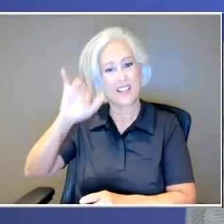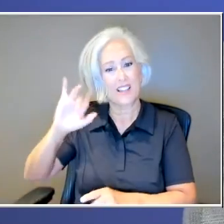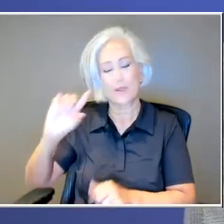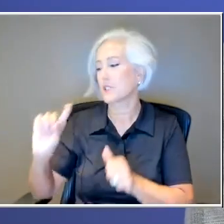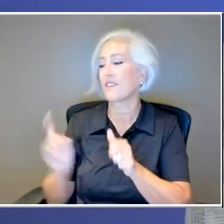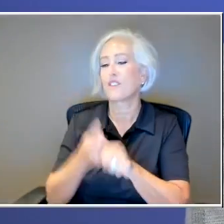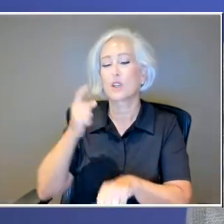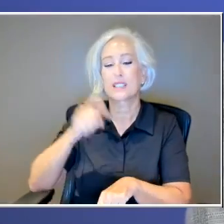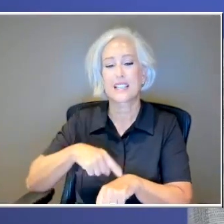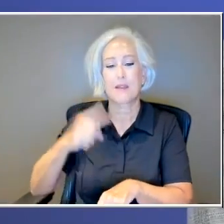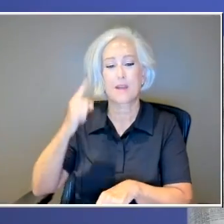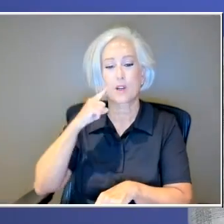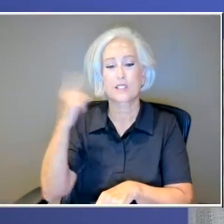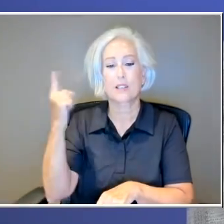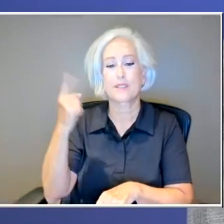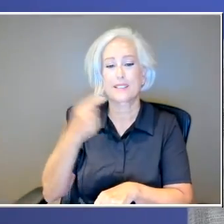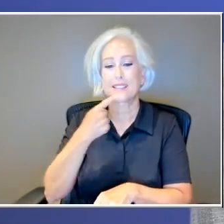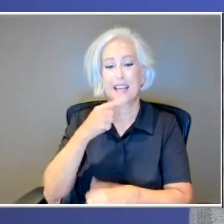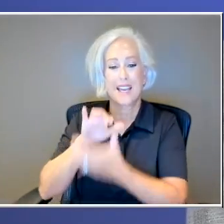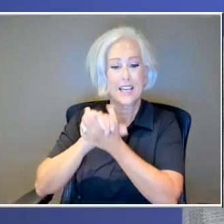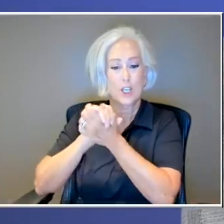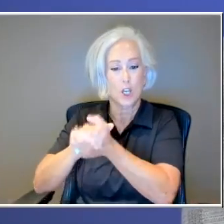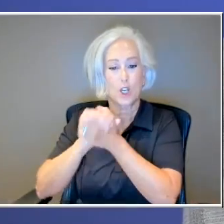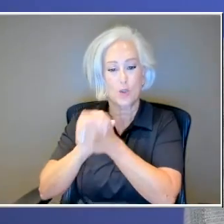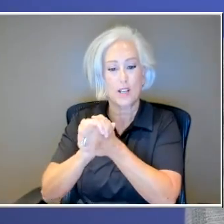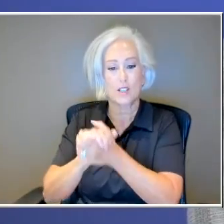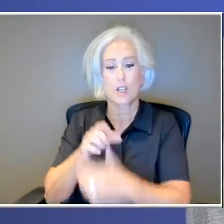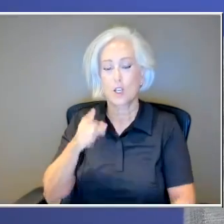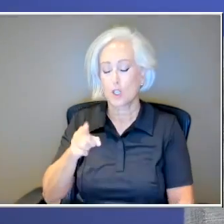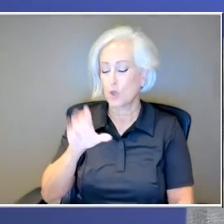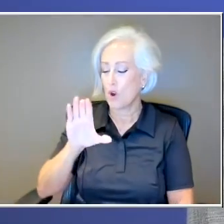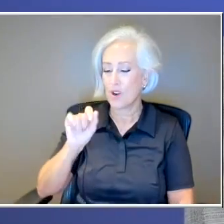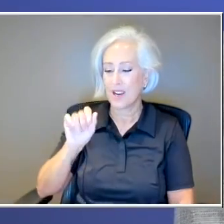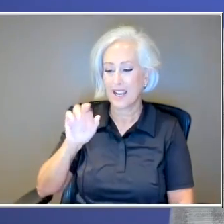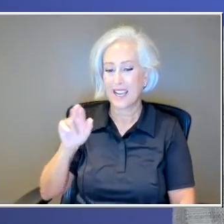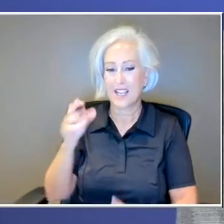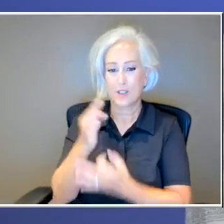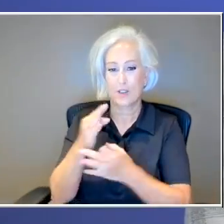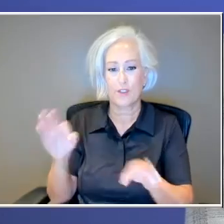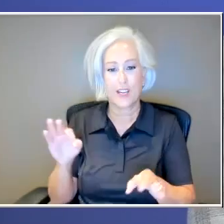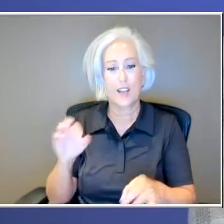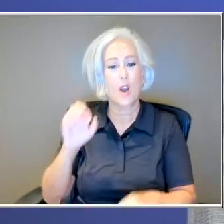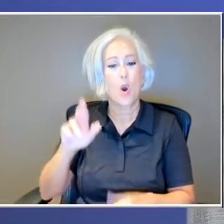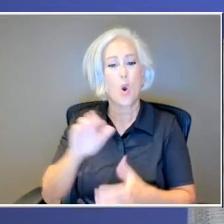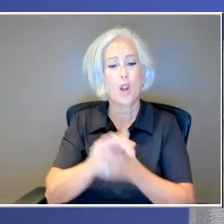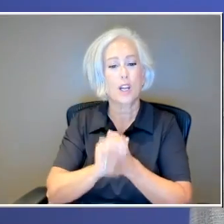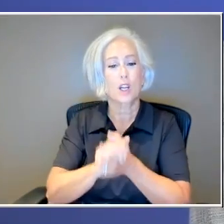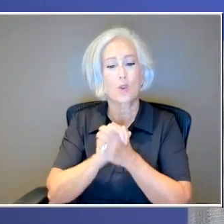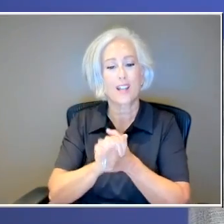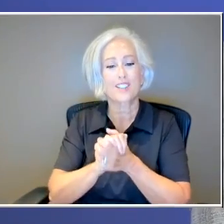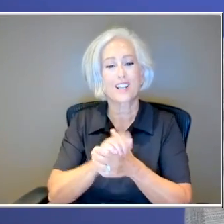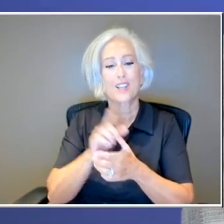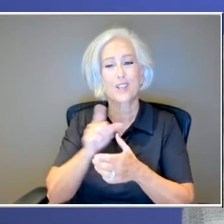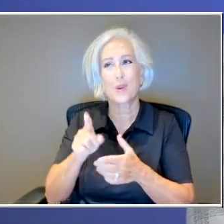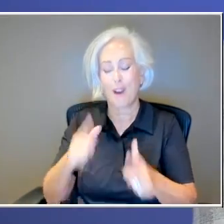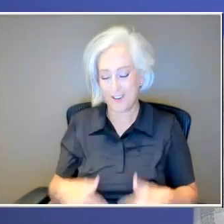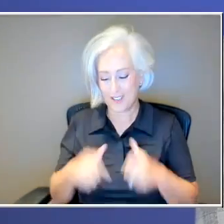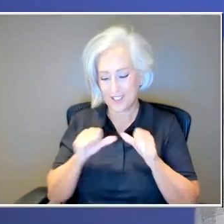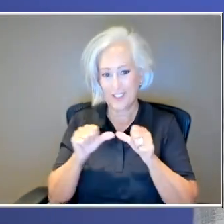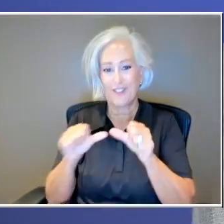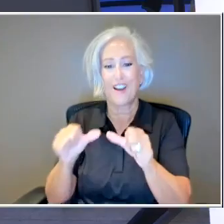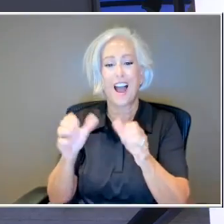say congratulations. They either said you're cancer-free or congratulations for being a survivor. And that just hit home. I was just like, yes.